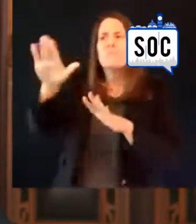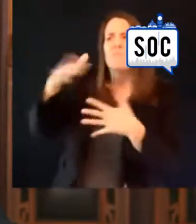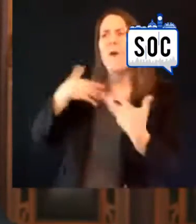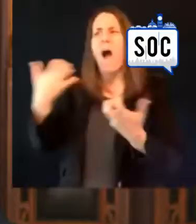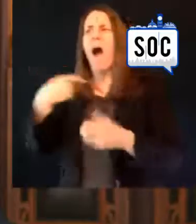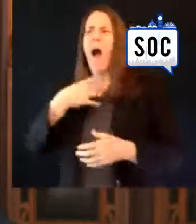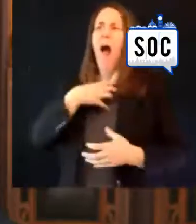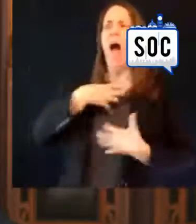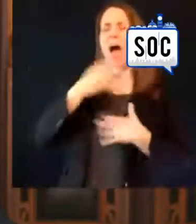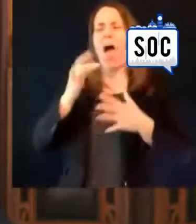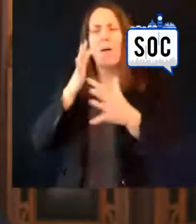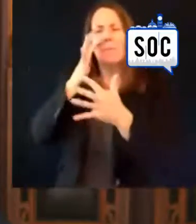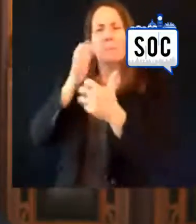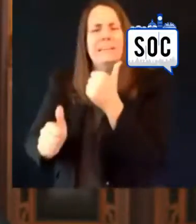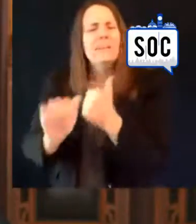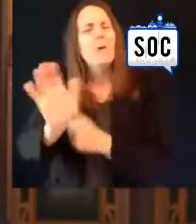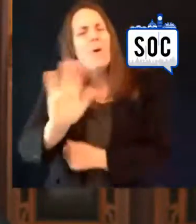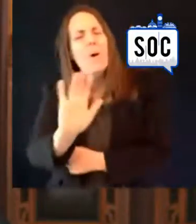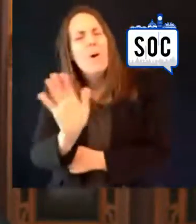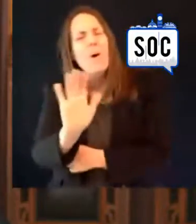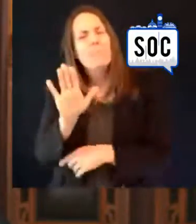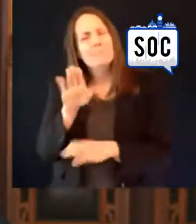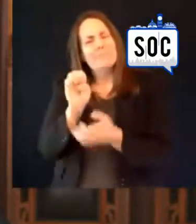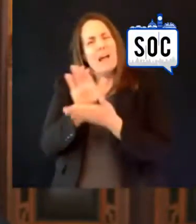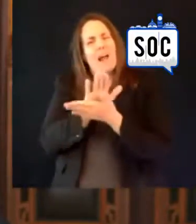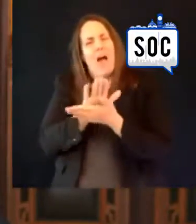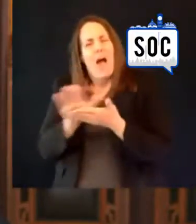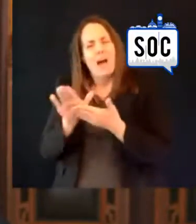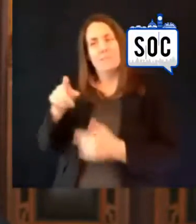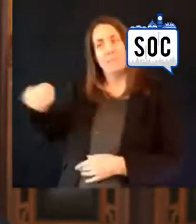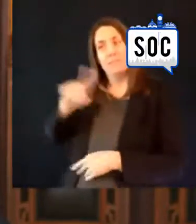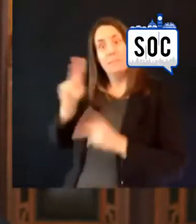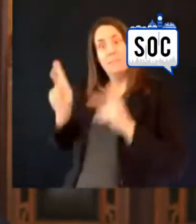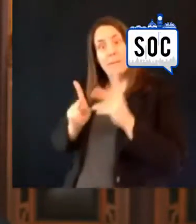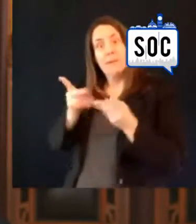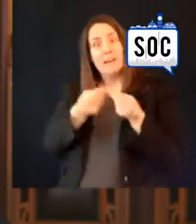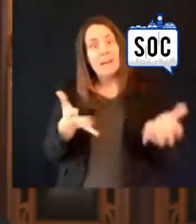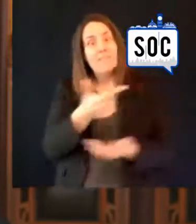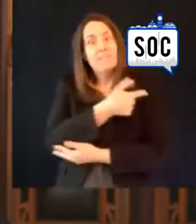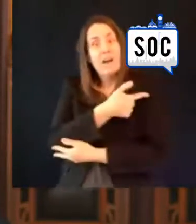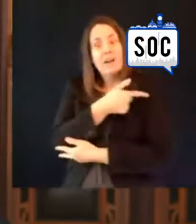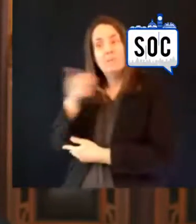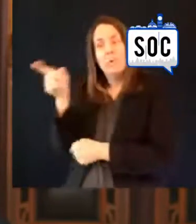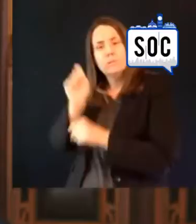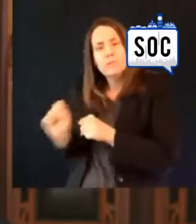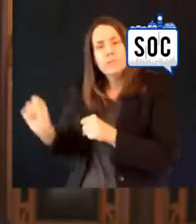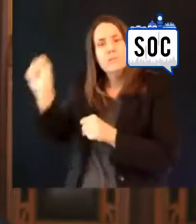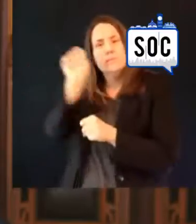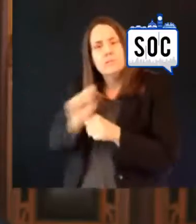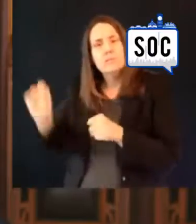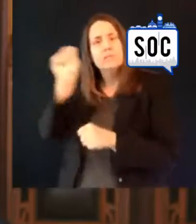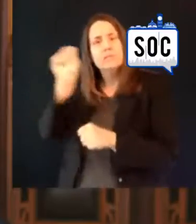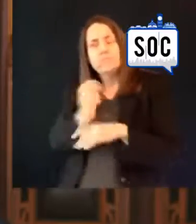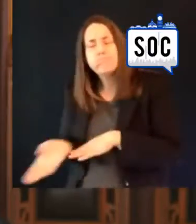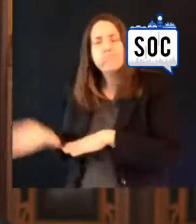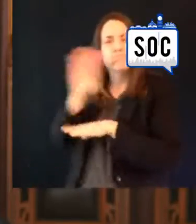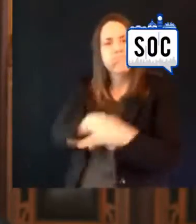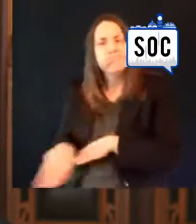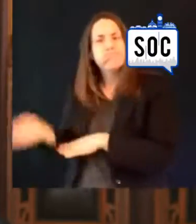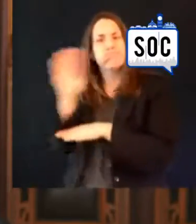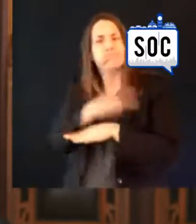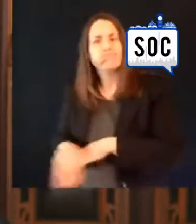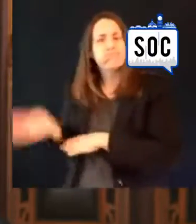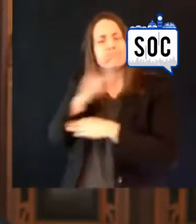so. Everybody who wants the vaccine will get the vaccine. In the meantime, it's important to remember that